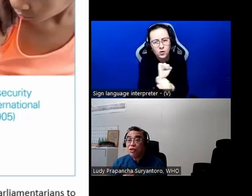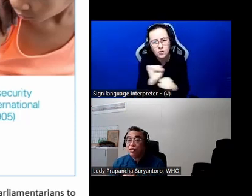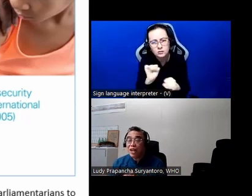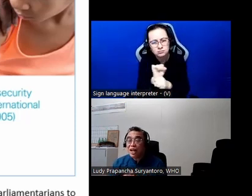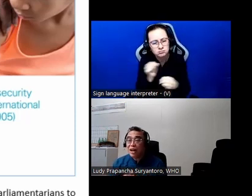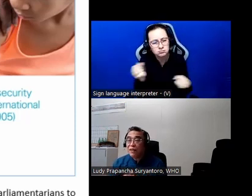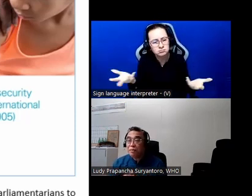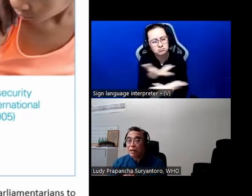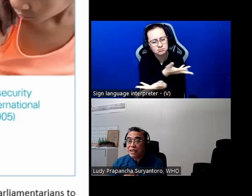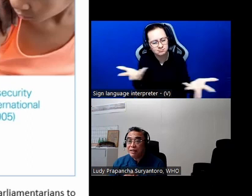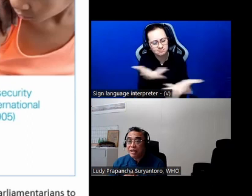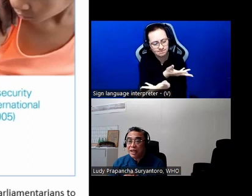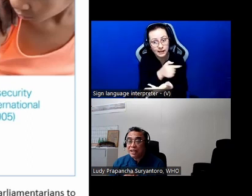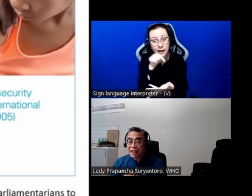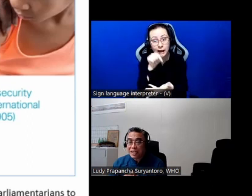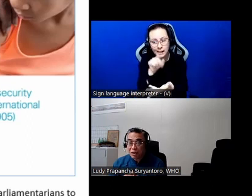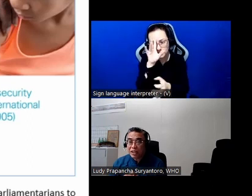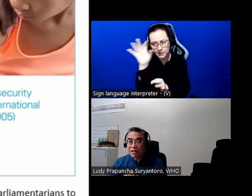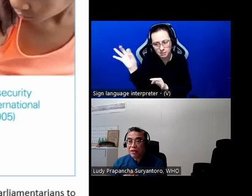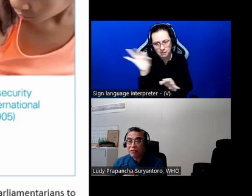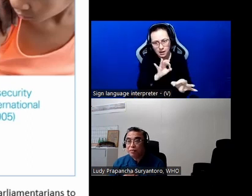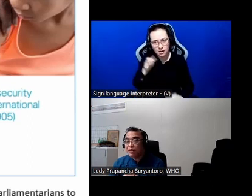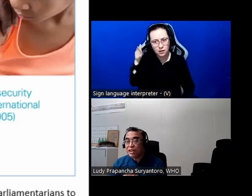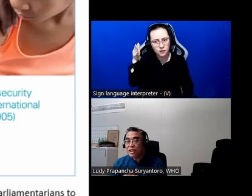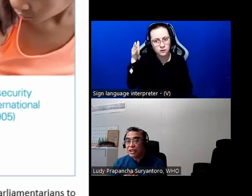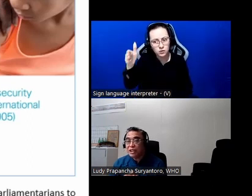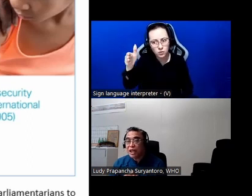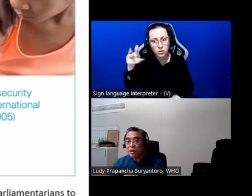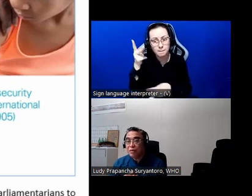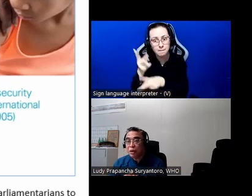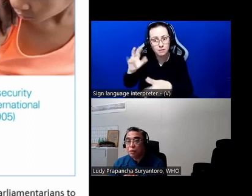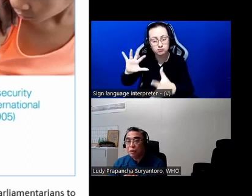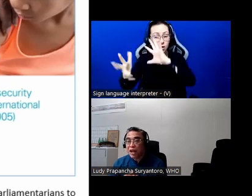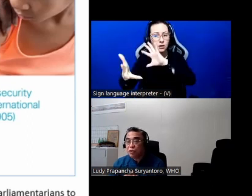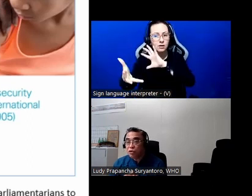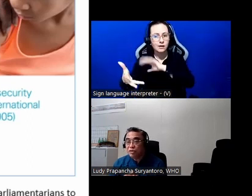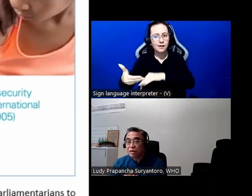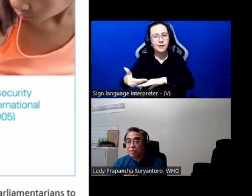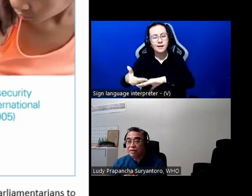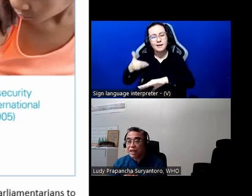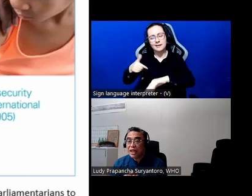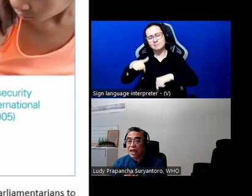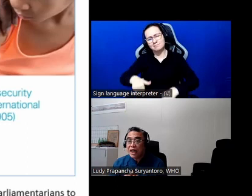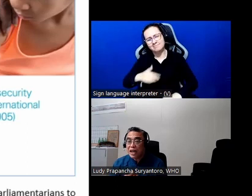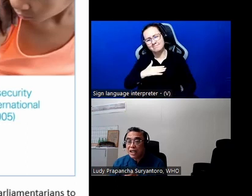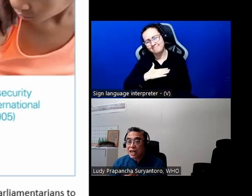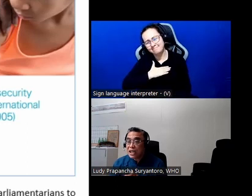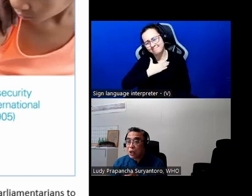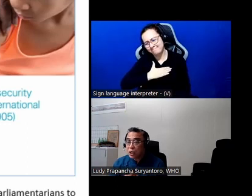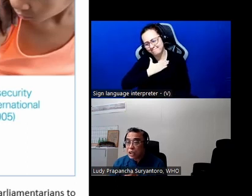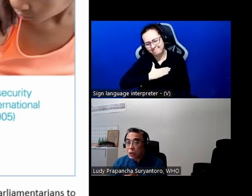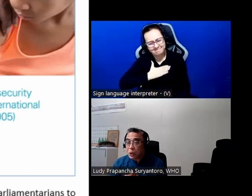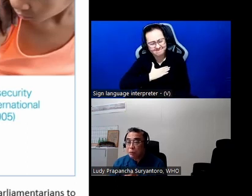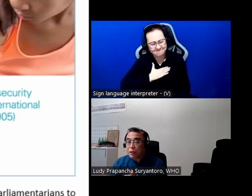of course, I'm very pleased, and in this context of presentation, we have also established a